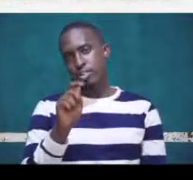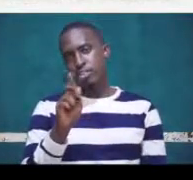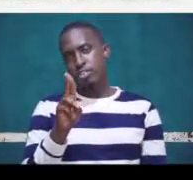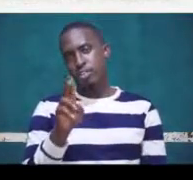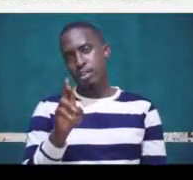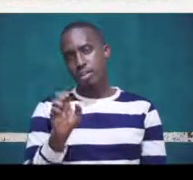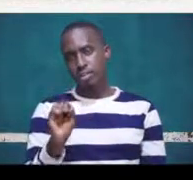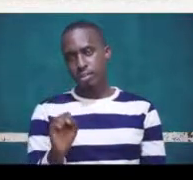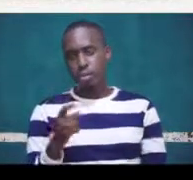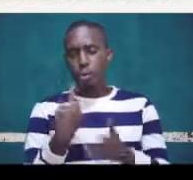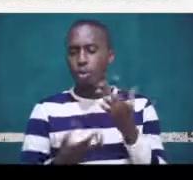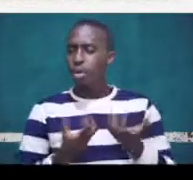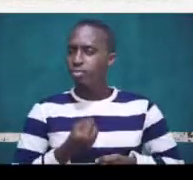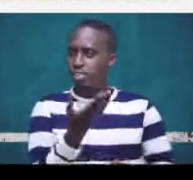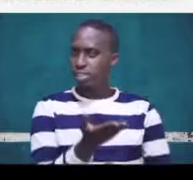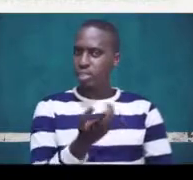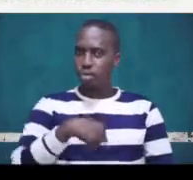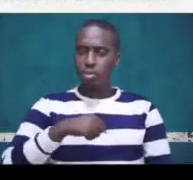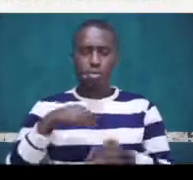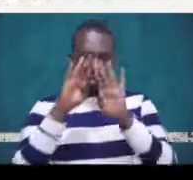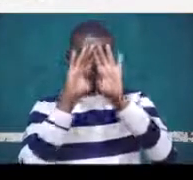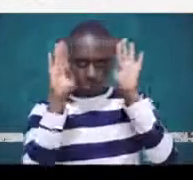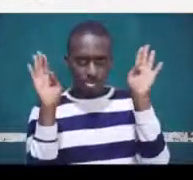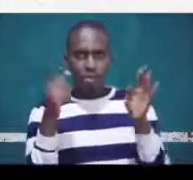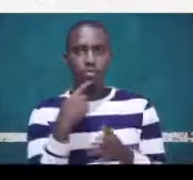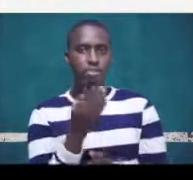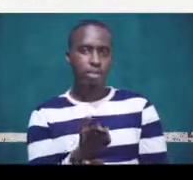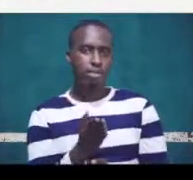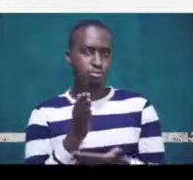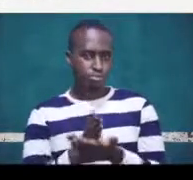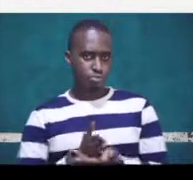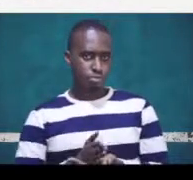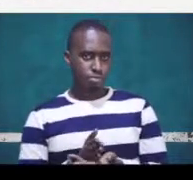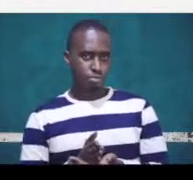here? We are all aware that